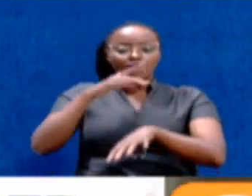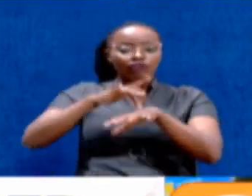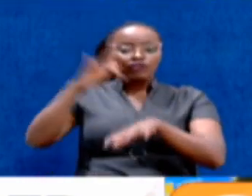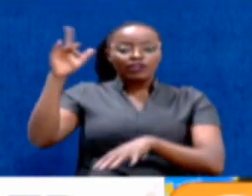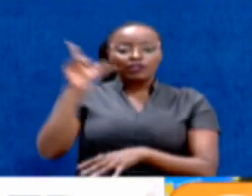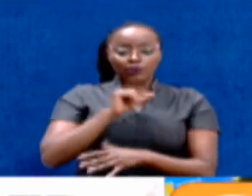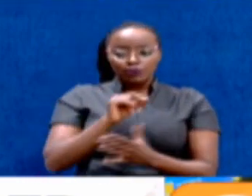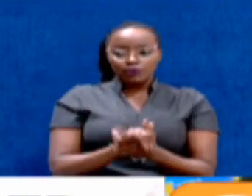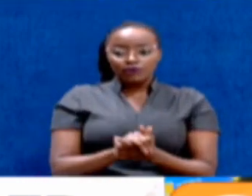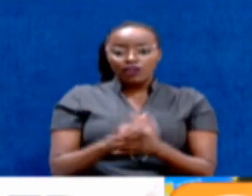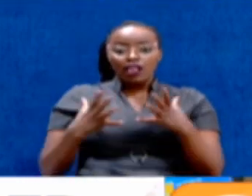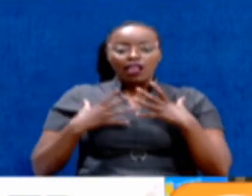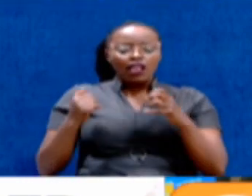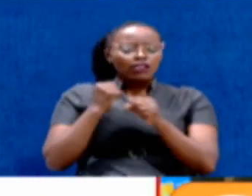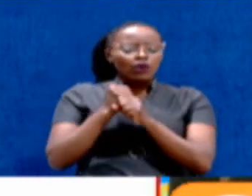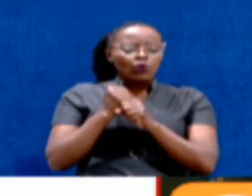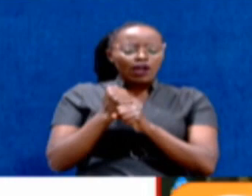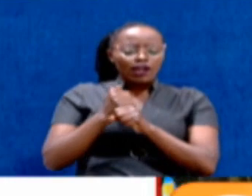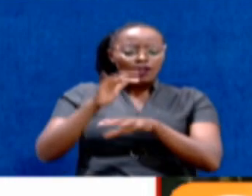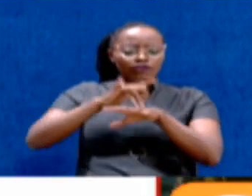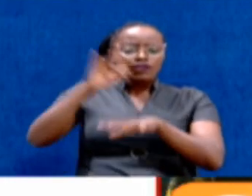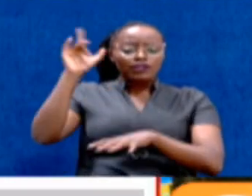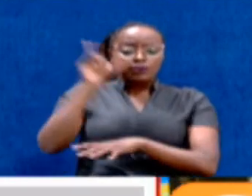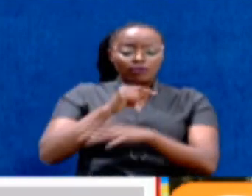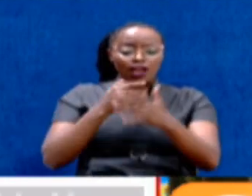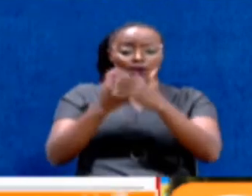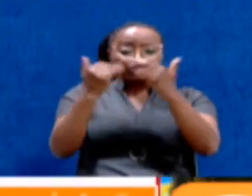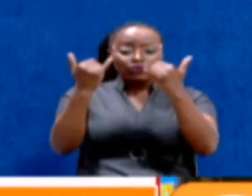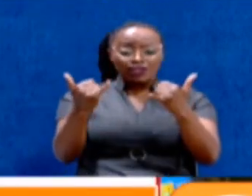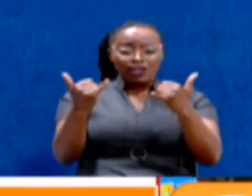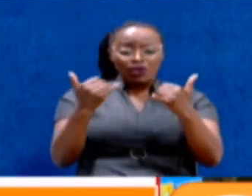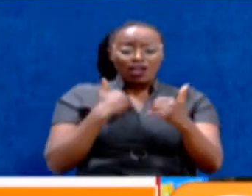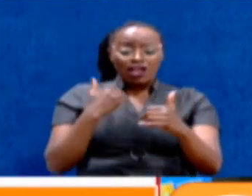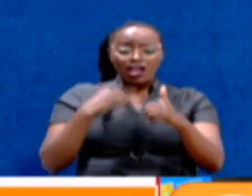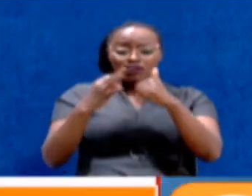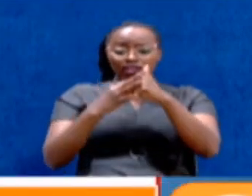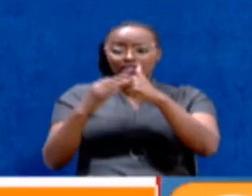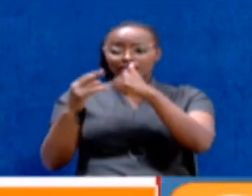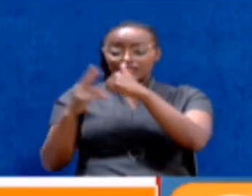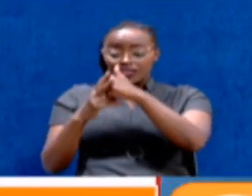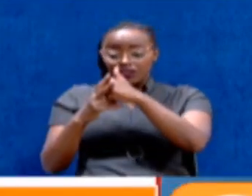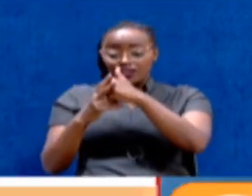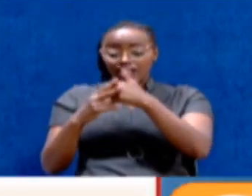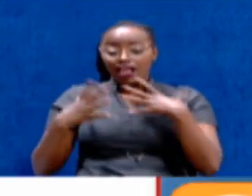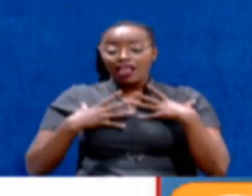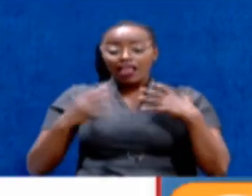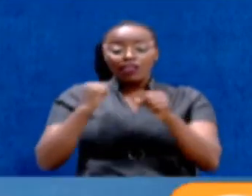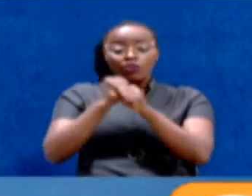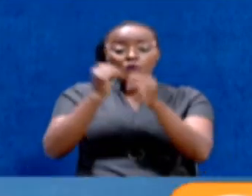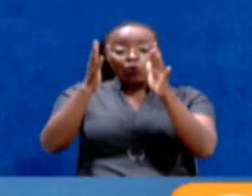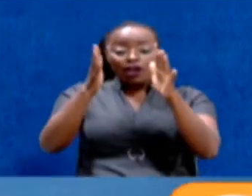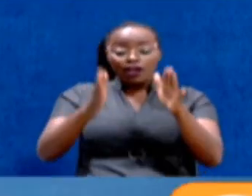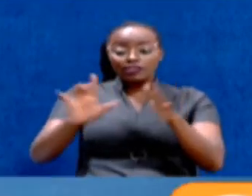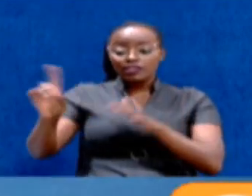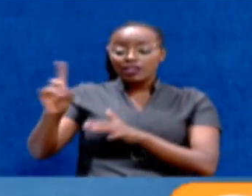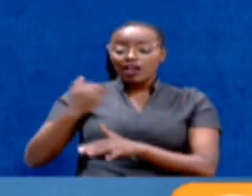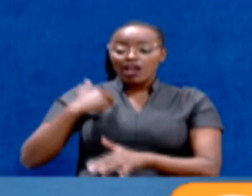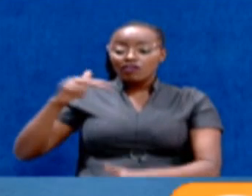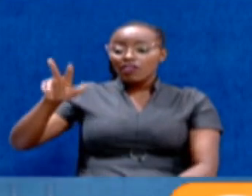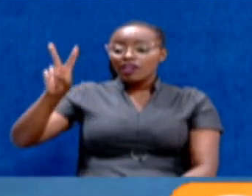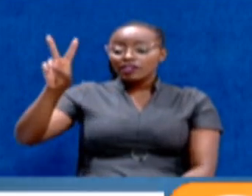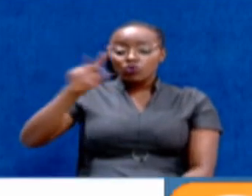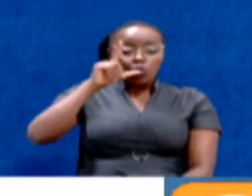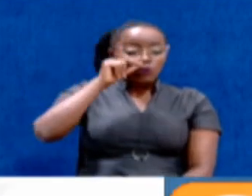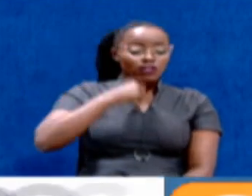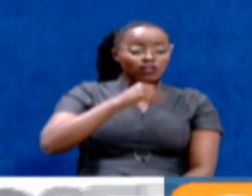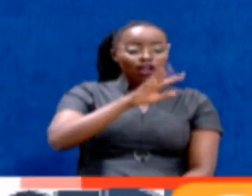line. Healthcare workers equally have been infected. So far, the figures we have is 87 healthcare workers. Nairobi 32,